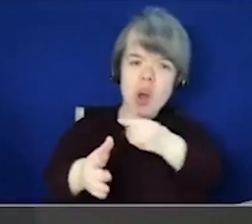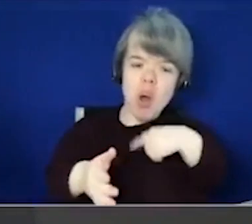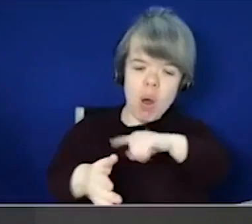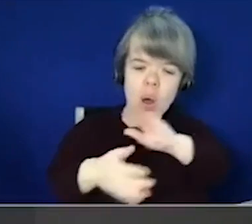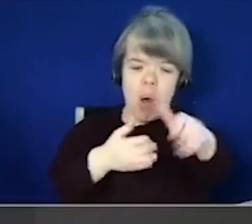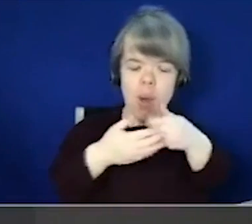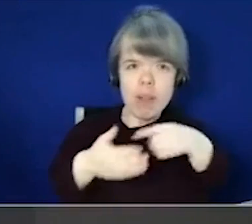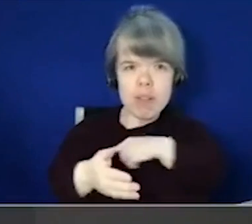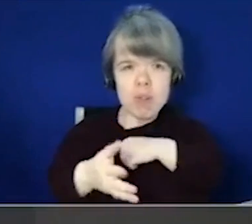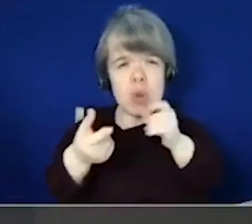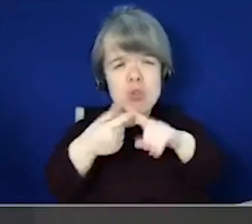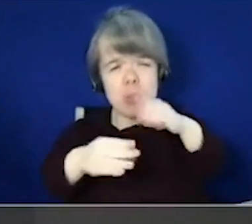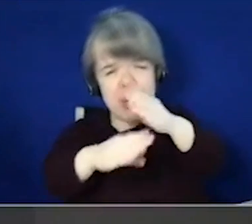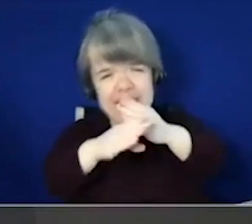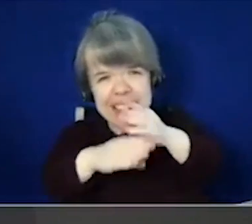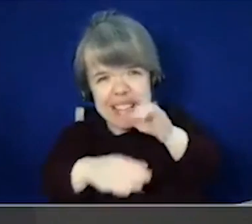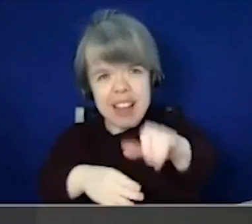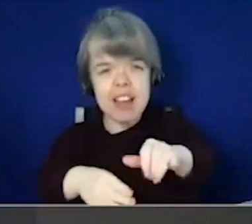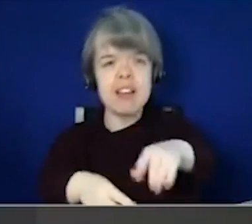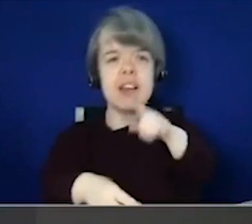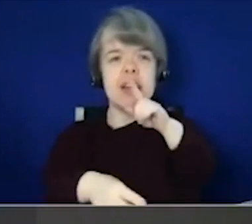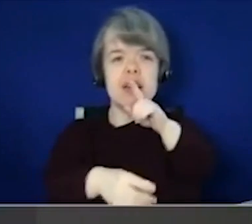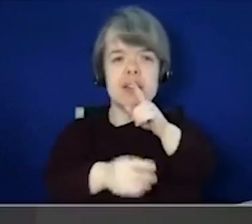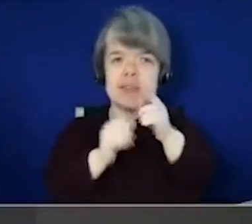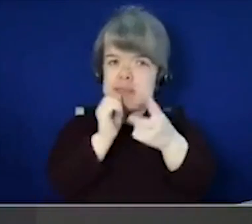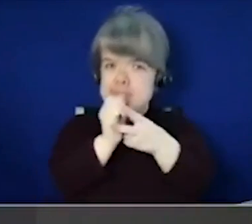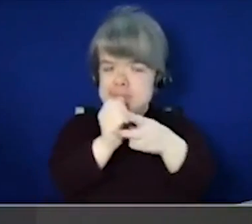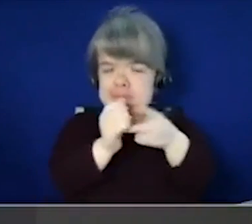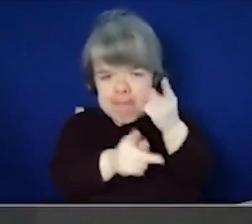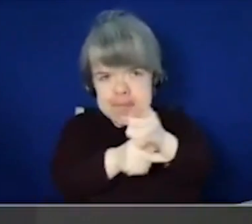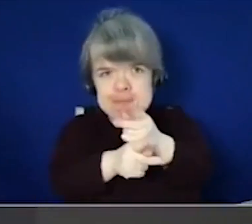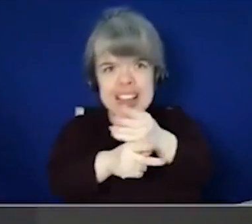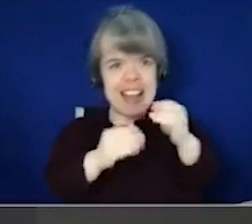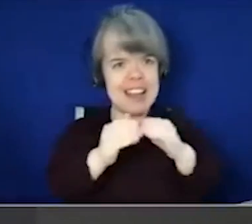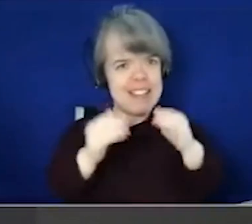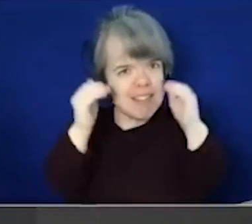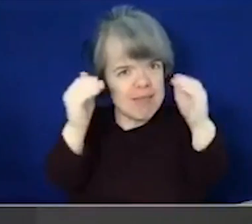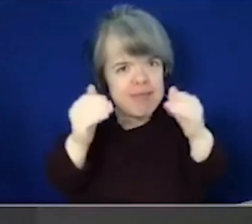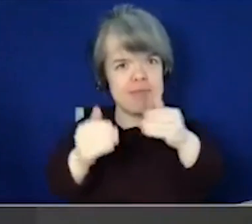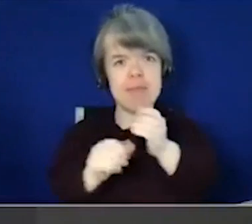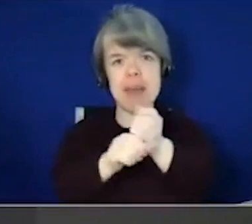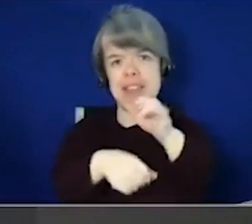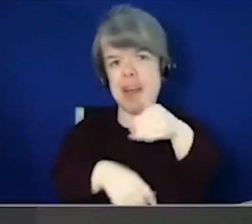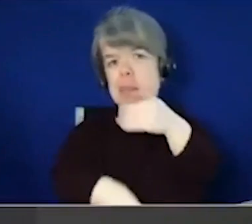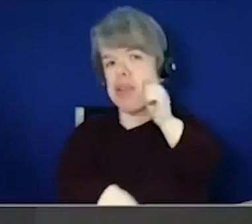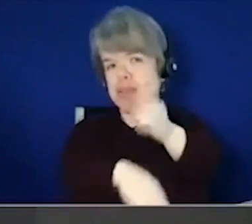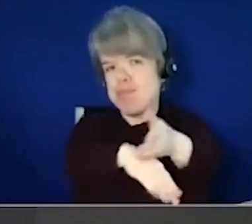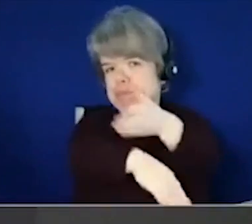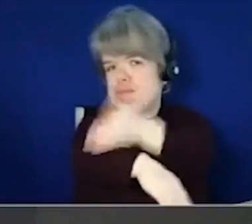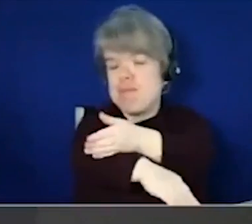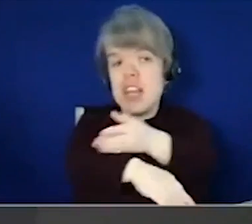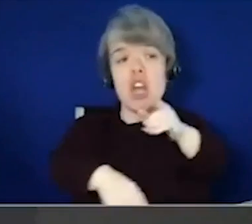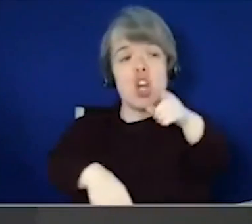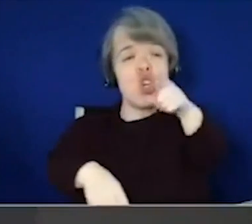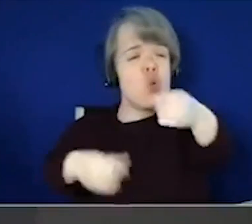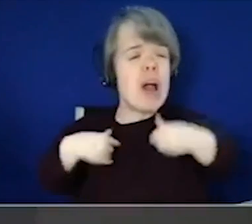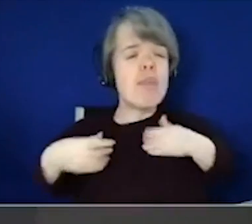I believe in all of you. My faith and confidence in the future of Starbucks is based on my faith and confidence in